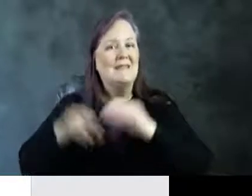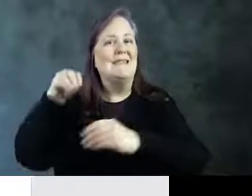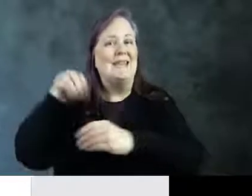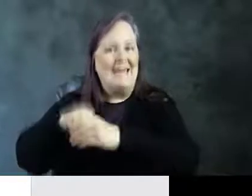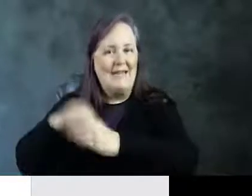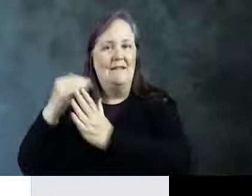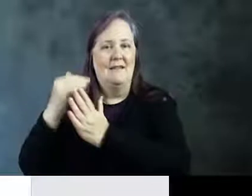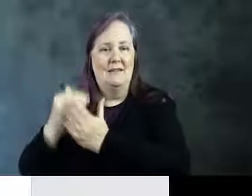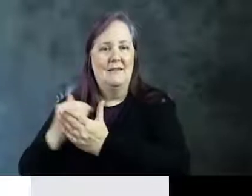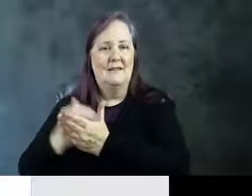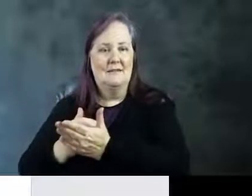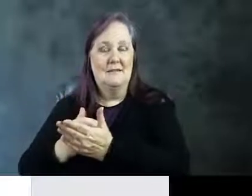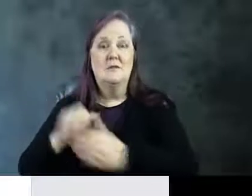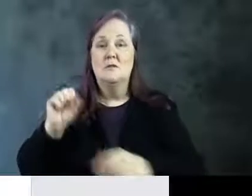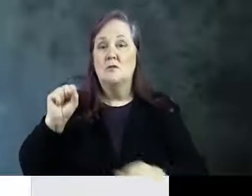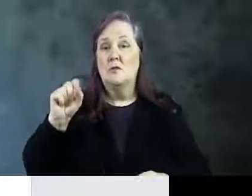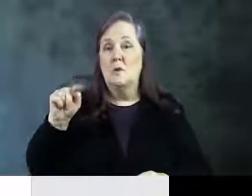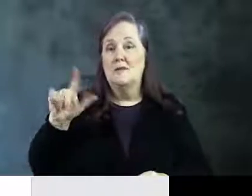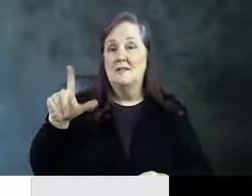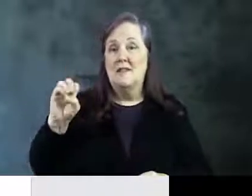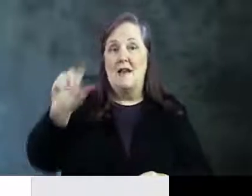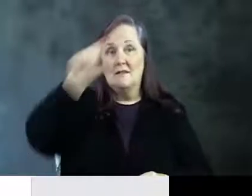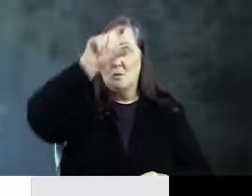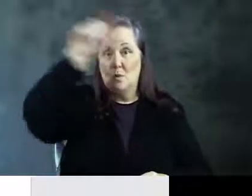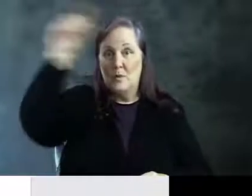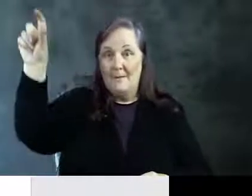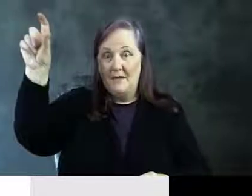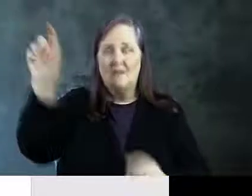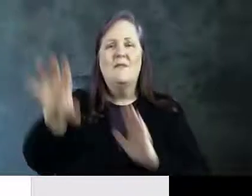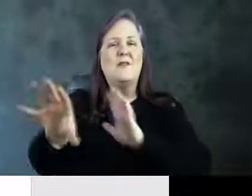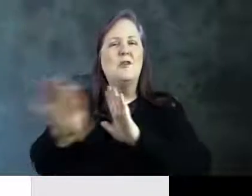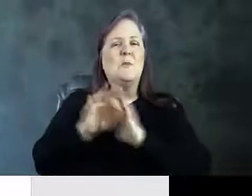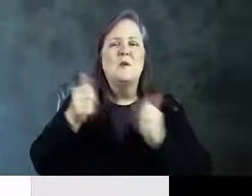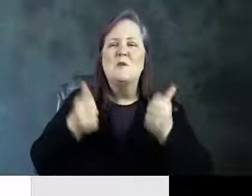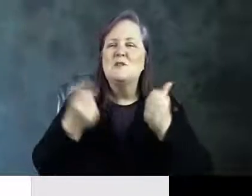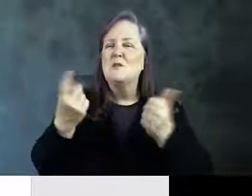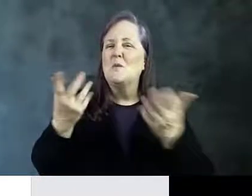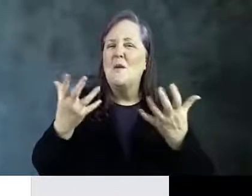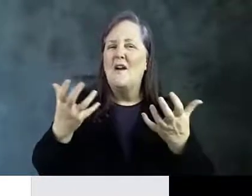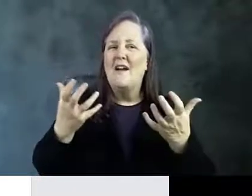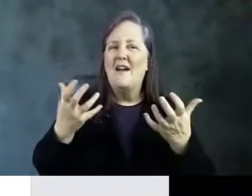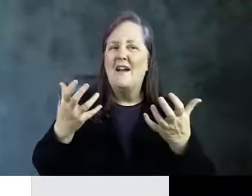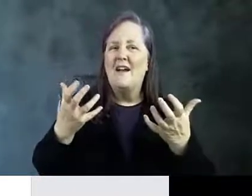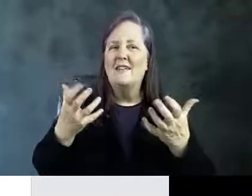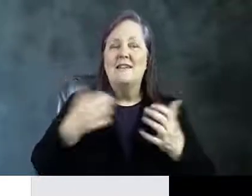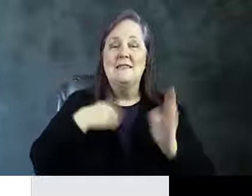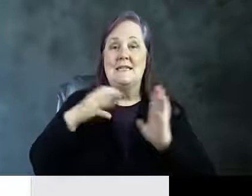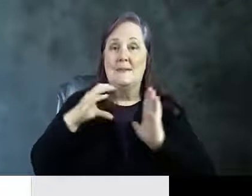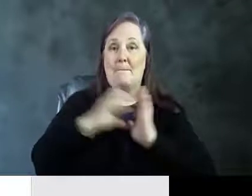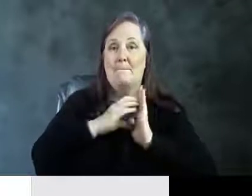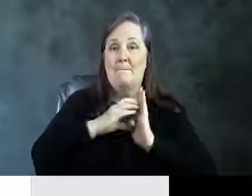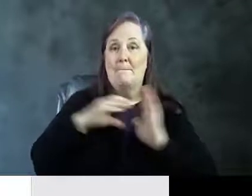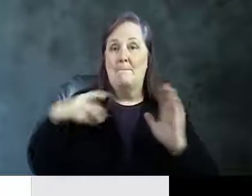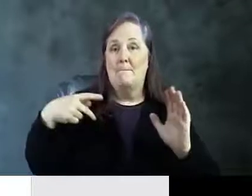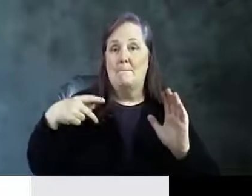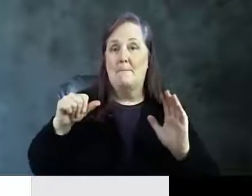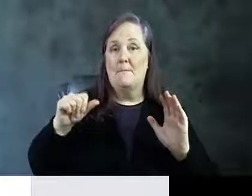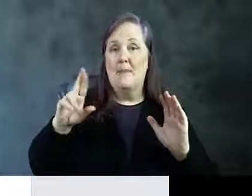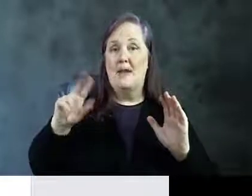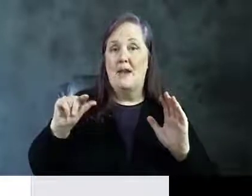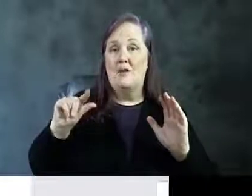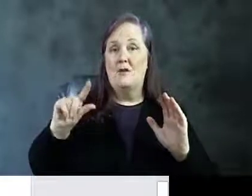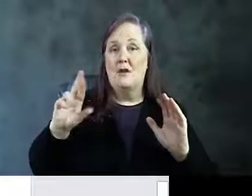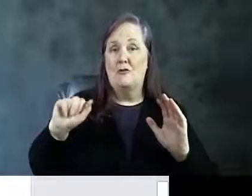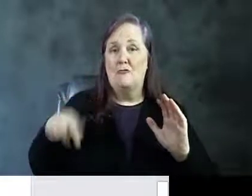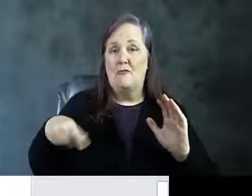on your styles ribbon, you'll select which list option you'd like to use. It's under the paragraph section on the home